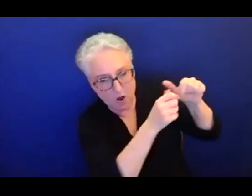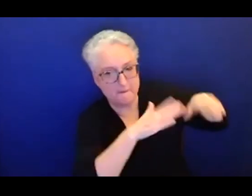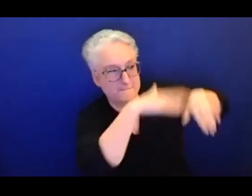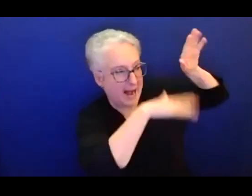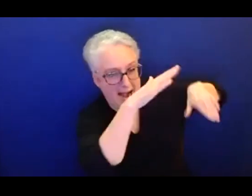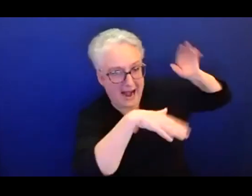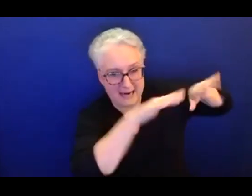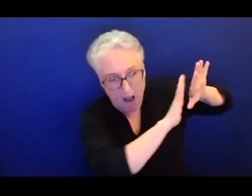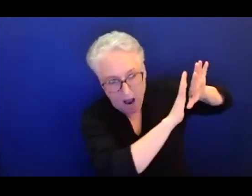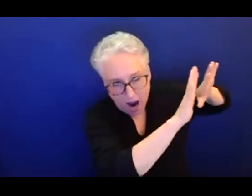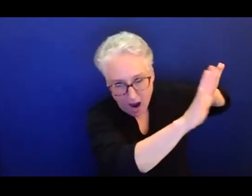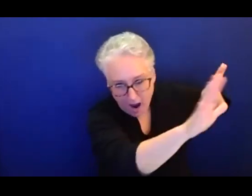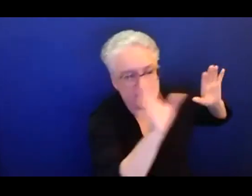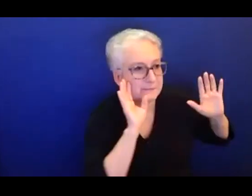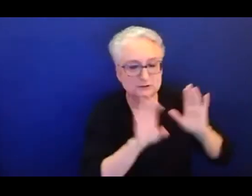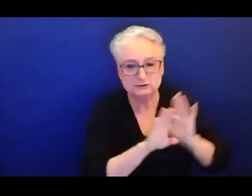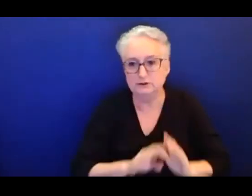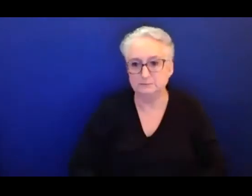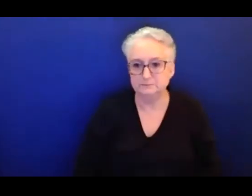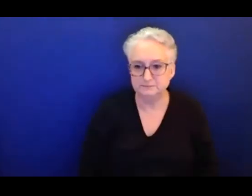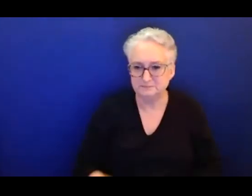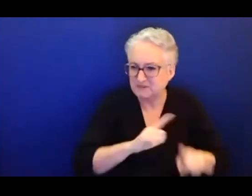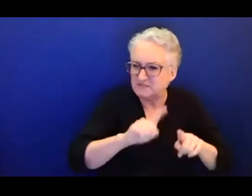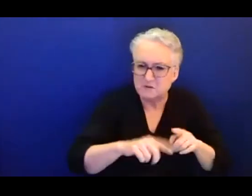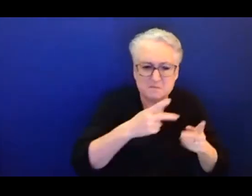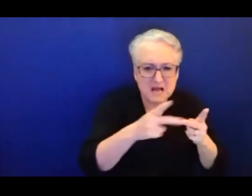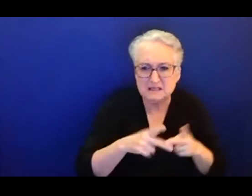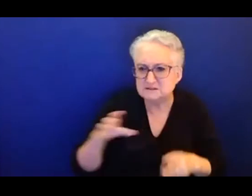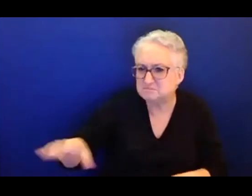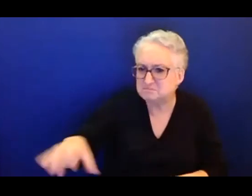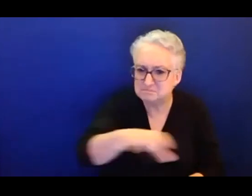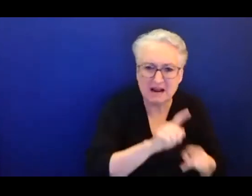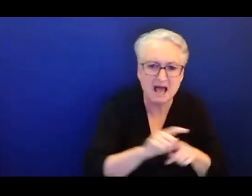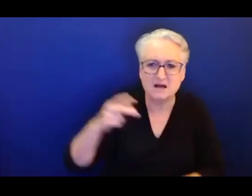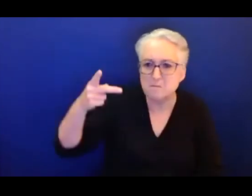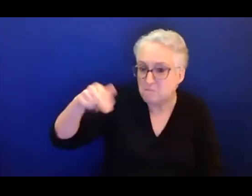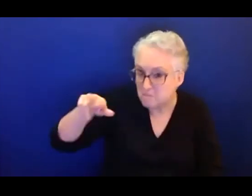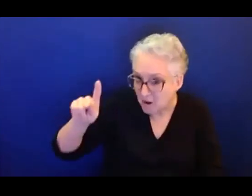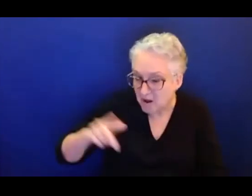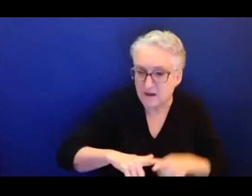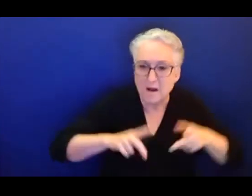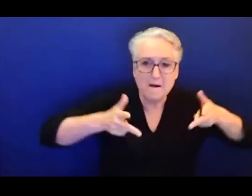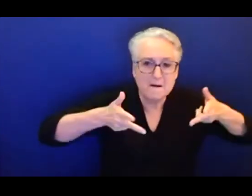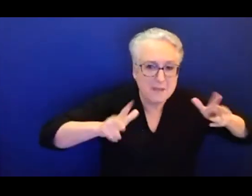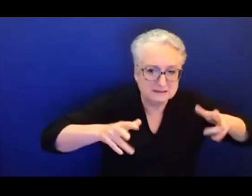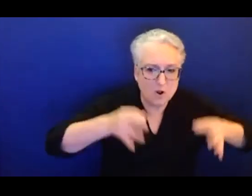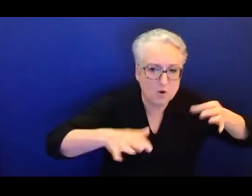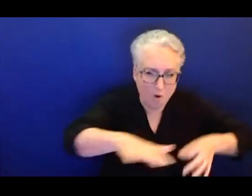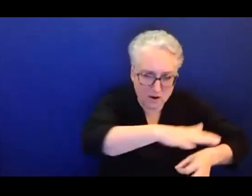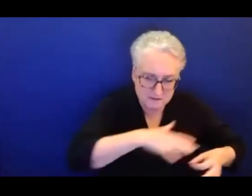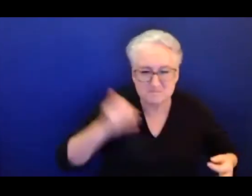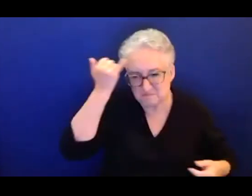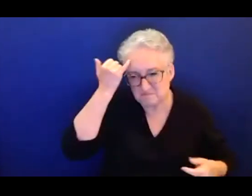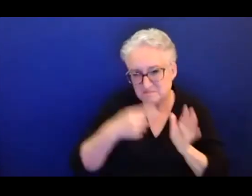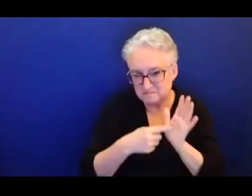mural installations at parks, basketball courts around the city. Our nature programming, Connecting Children to Nature, builds